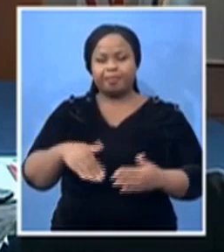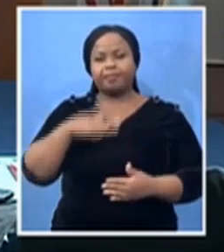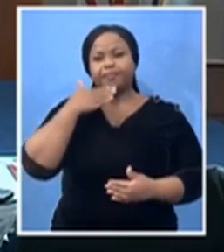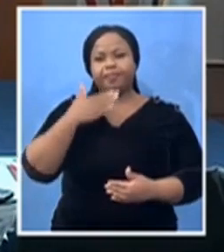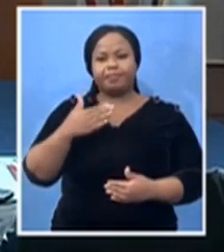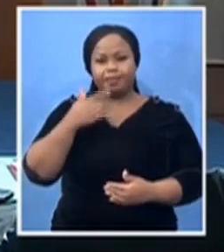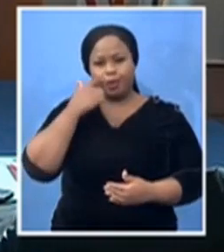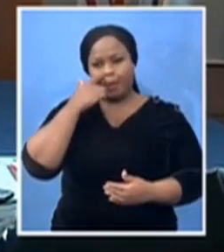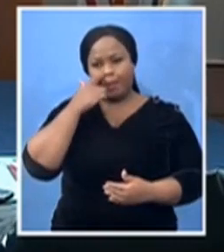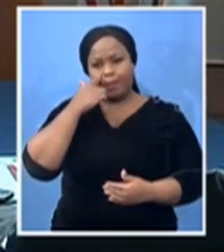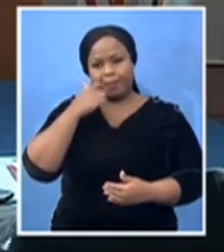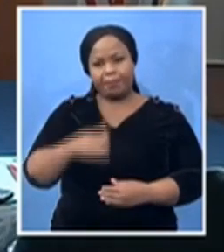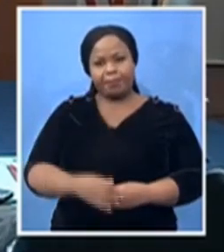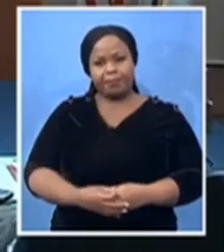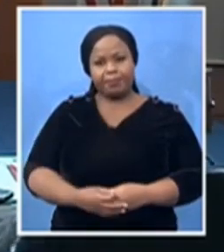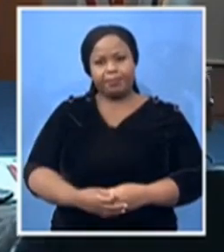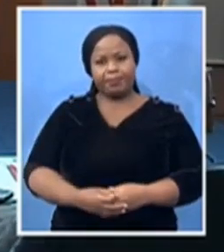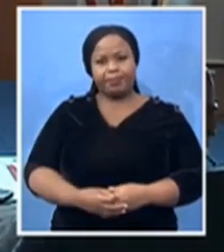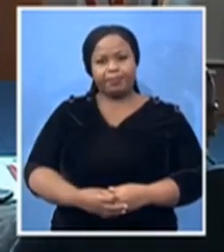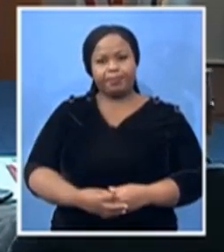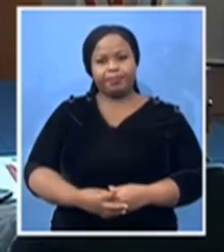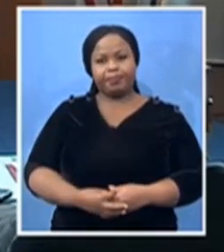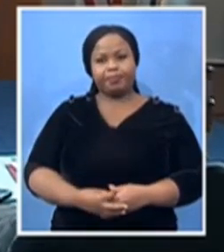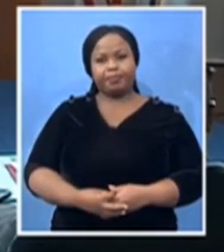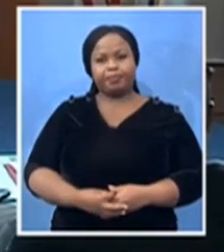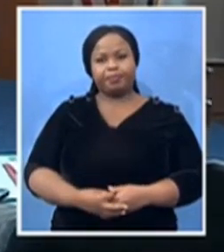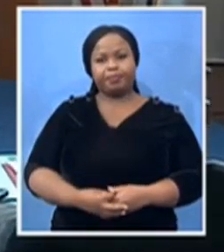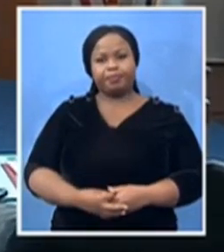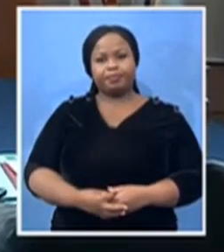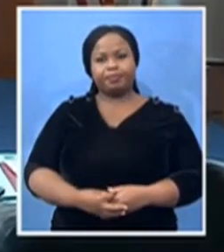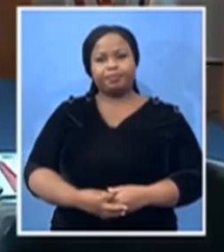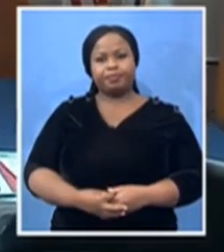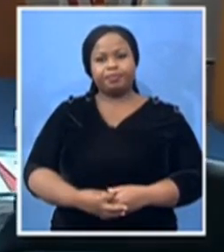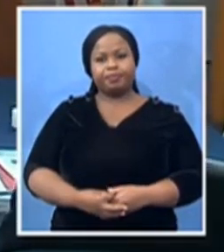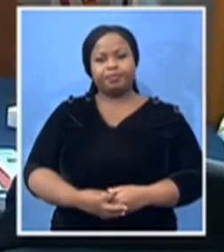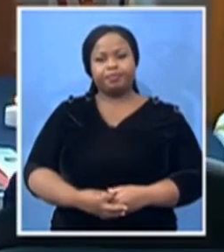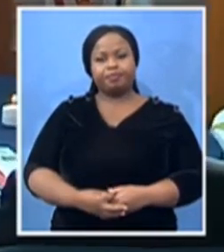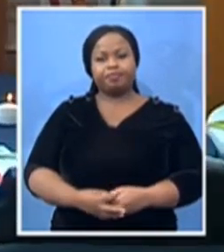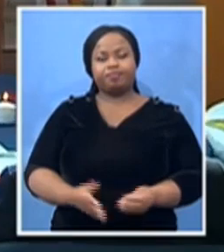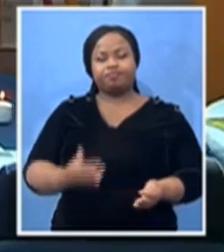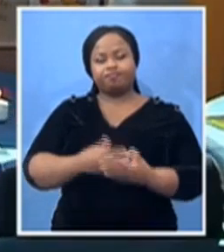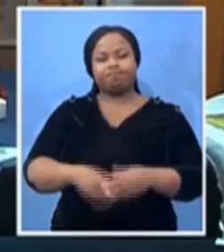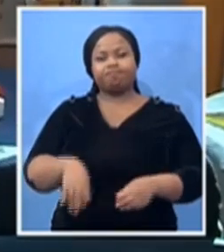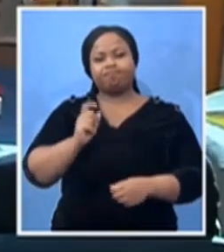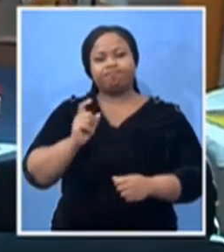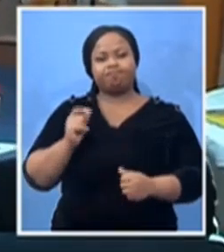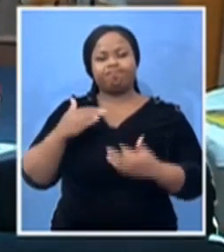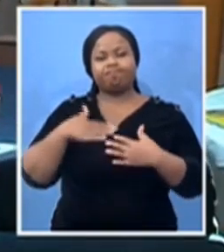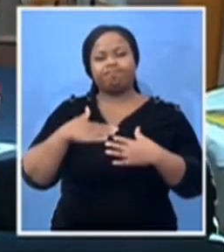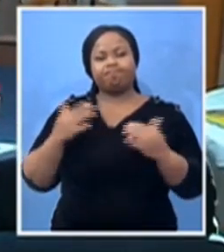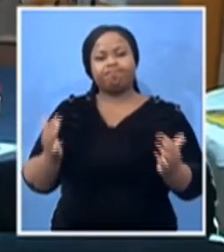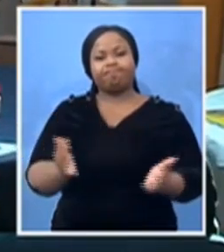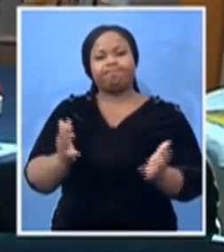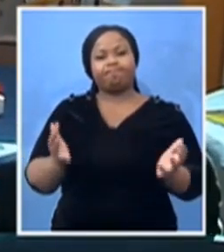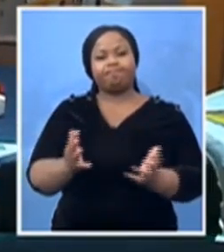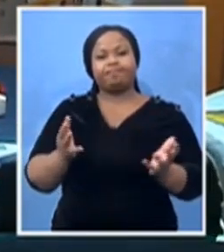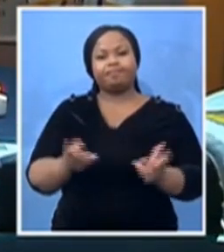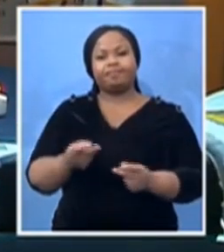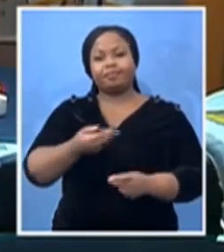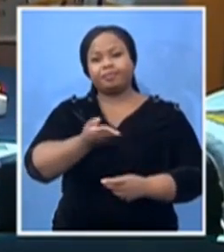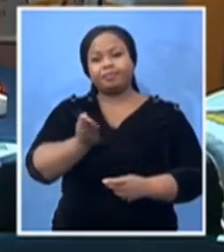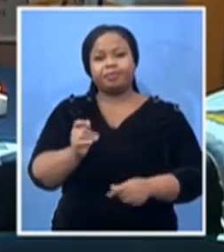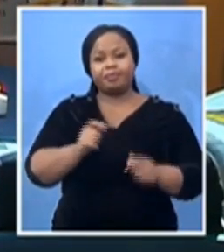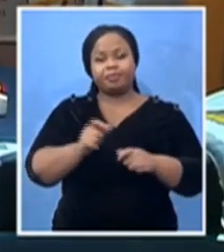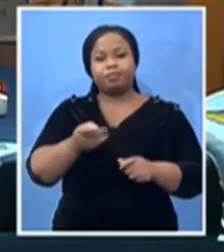And thank you very much to give those words of courage to colleagues who are on the front, our